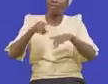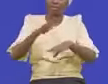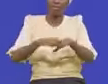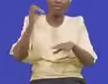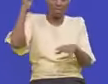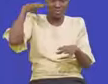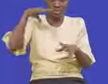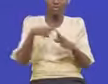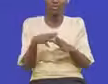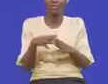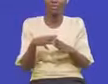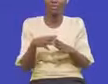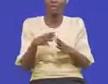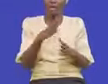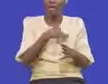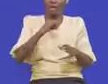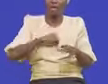Meku ɖe amenuveve ŋuti.